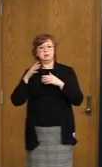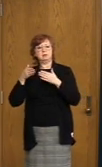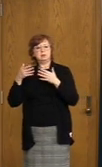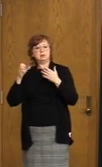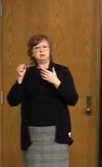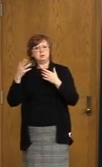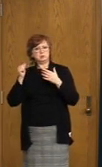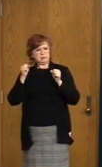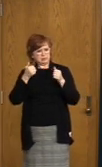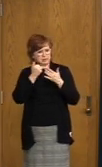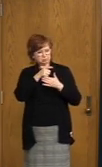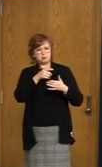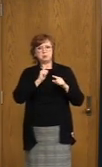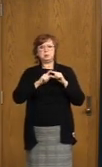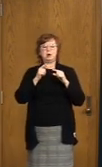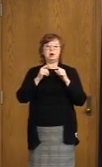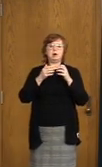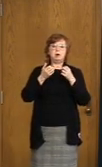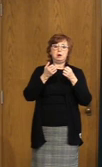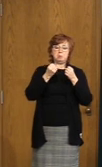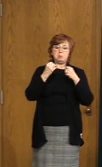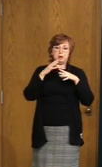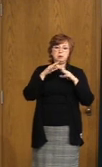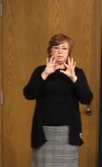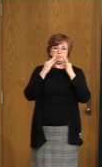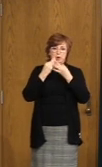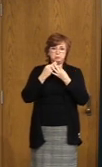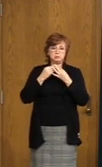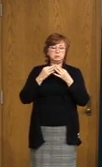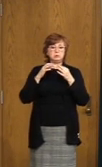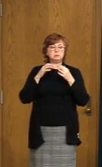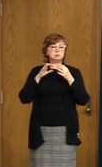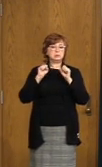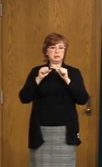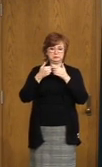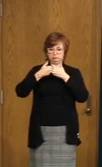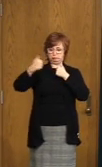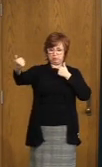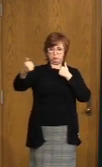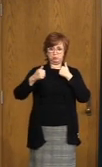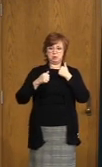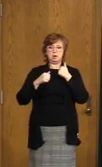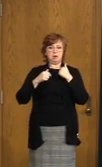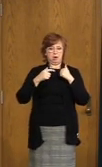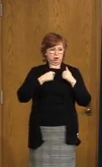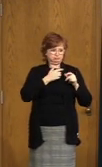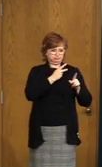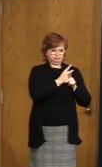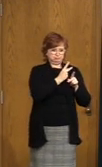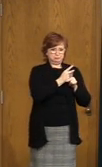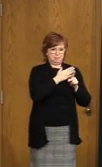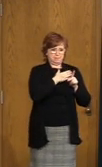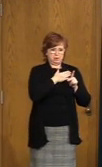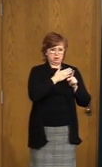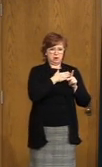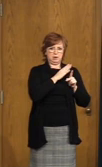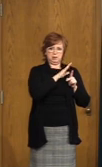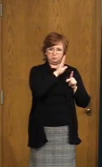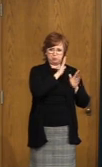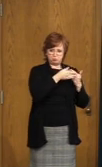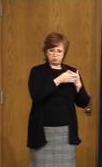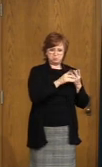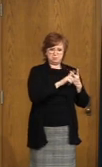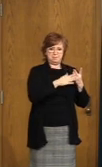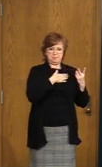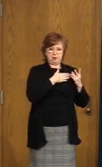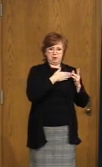and washroom separate from the rest of the family, and that can result in very little risk of secondary transmission to other family members. But if that's difficult